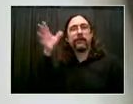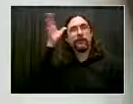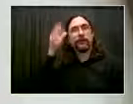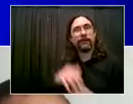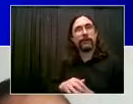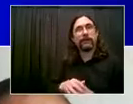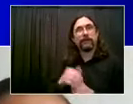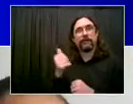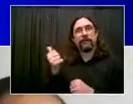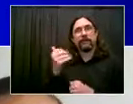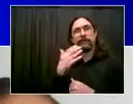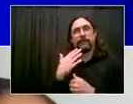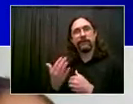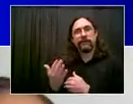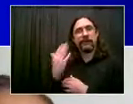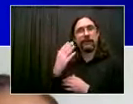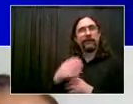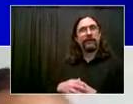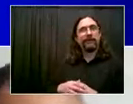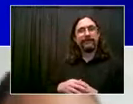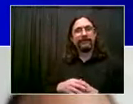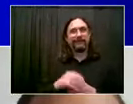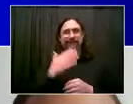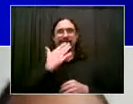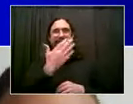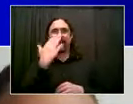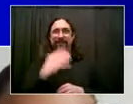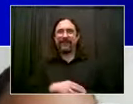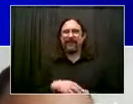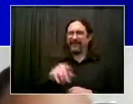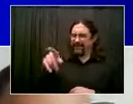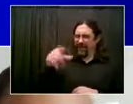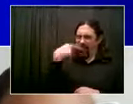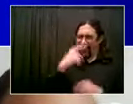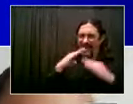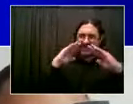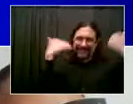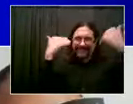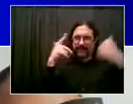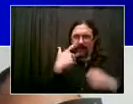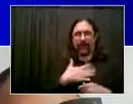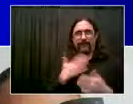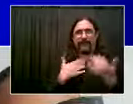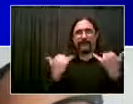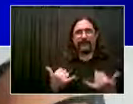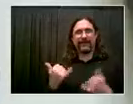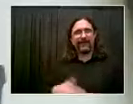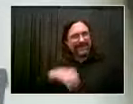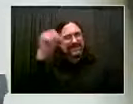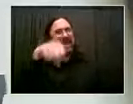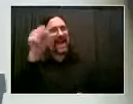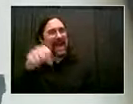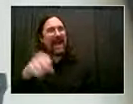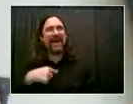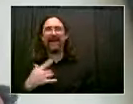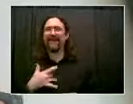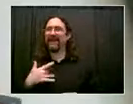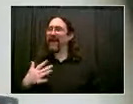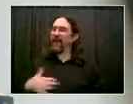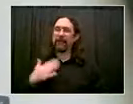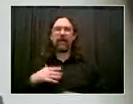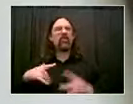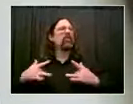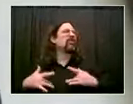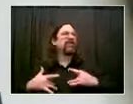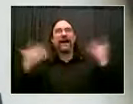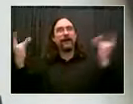there. Oh, I'm thrilled. I'm absolutely thrilled. I got the call today that the announcement was